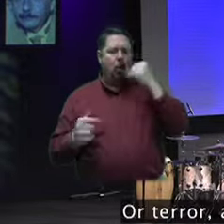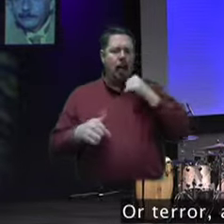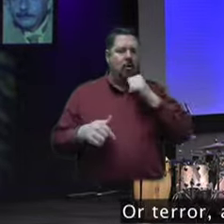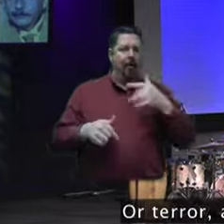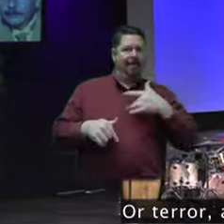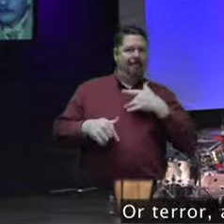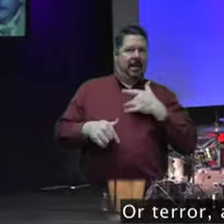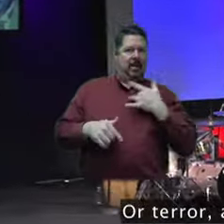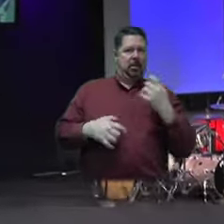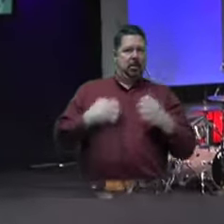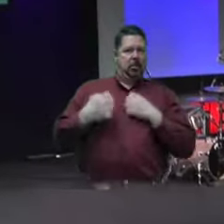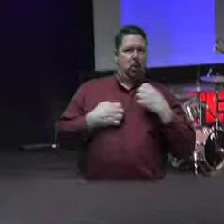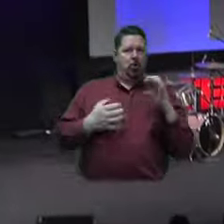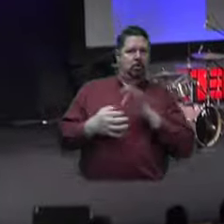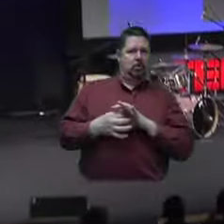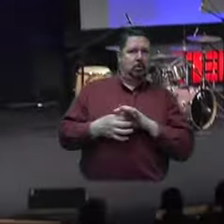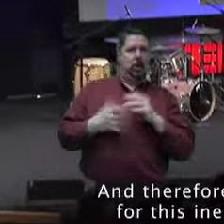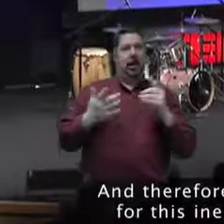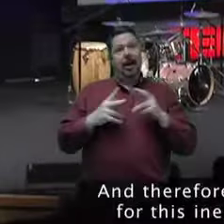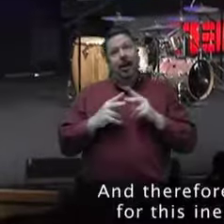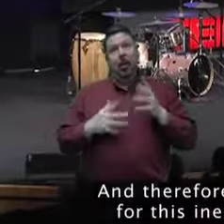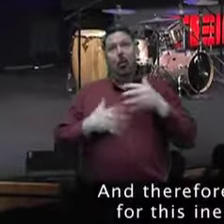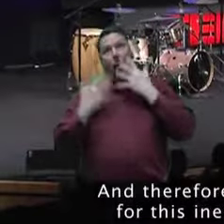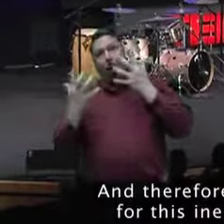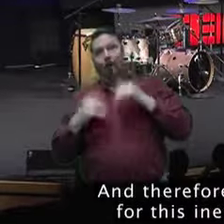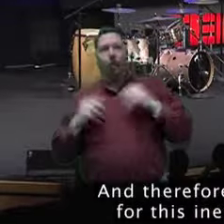terror as the case may be? Right?